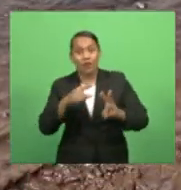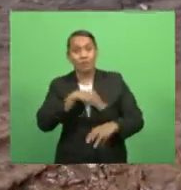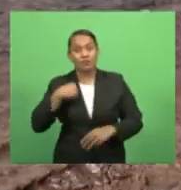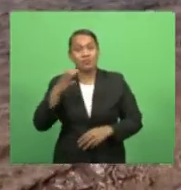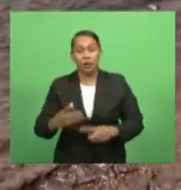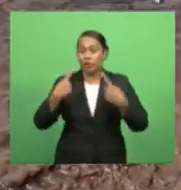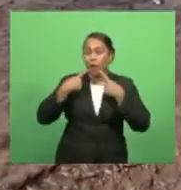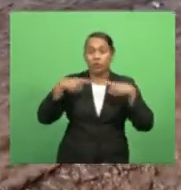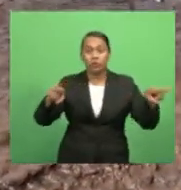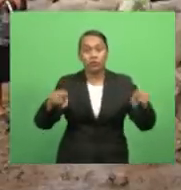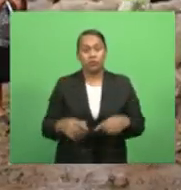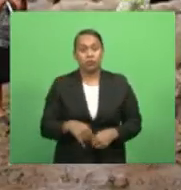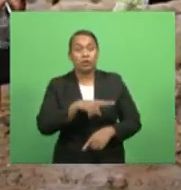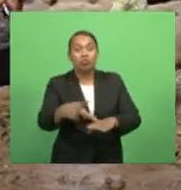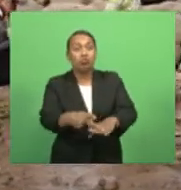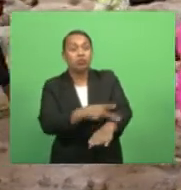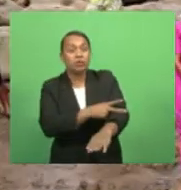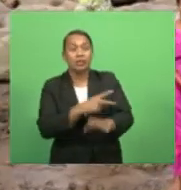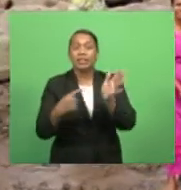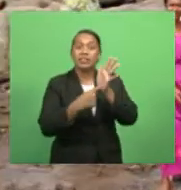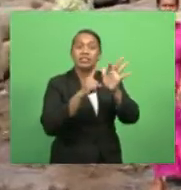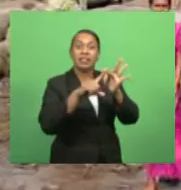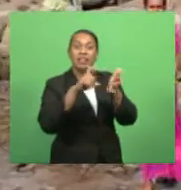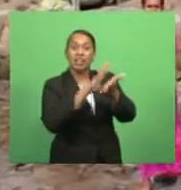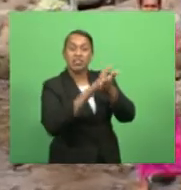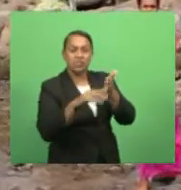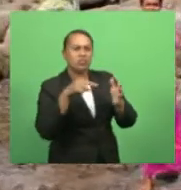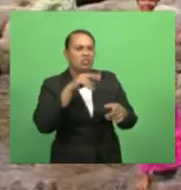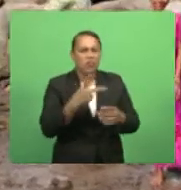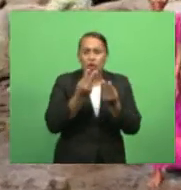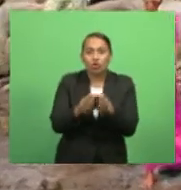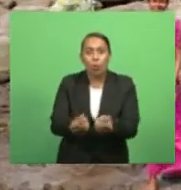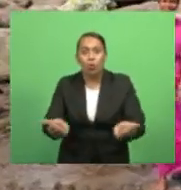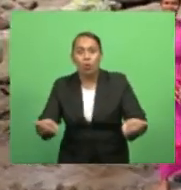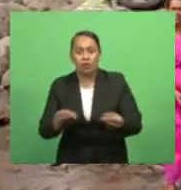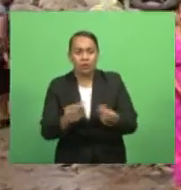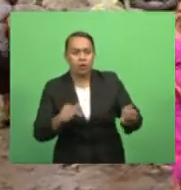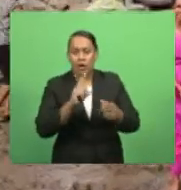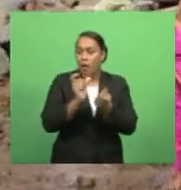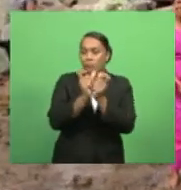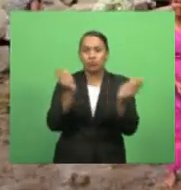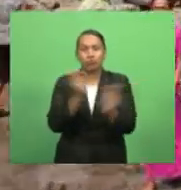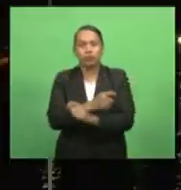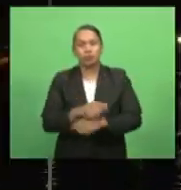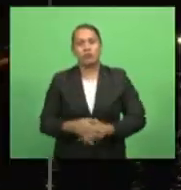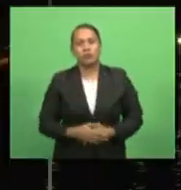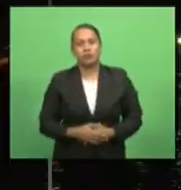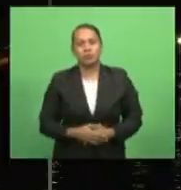to help coastal communities affected by climate change. Sainian Imboila, FBC News.